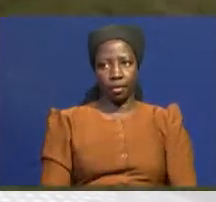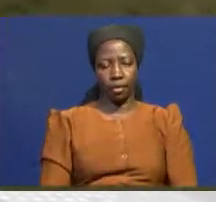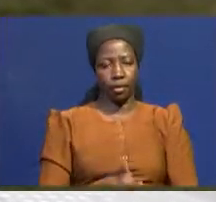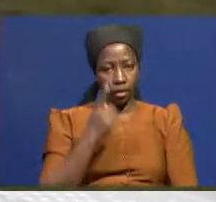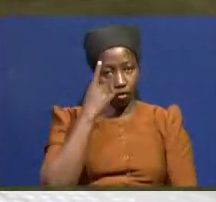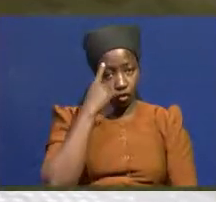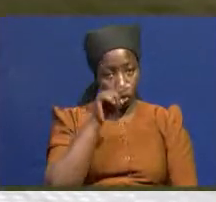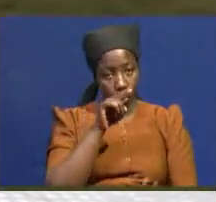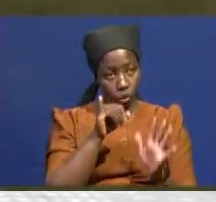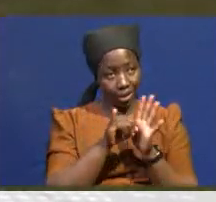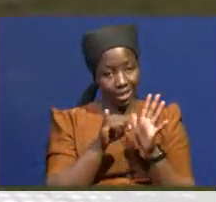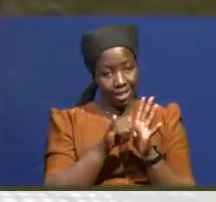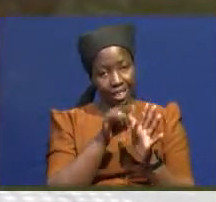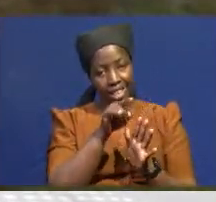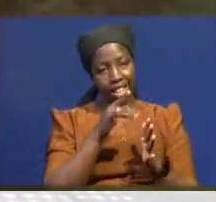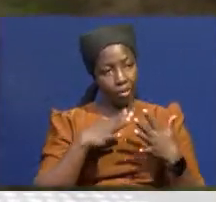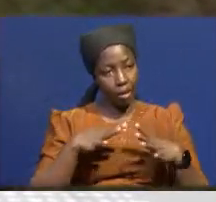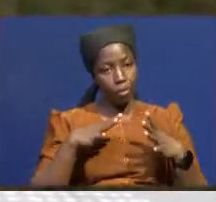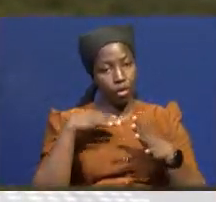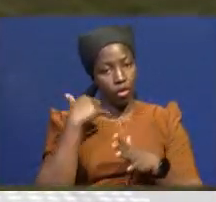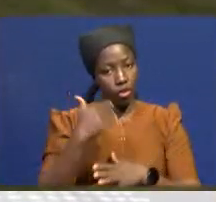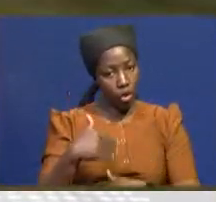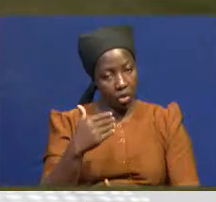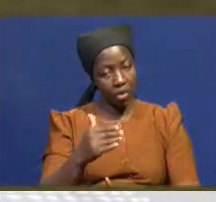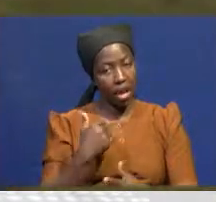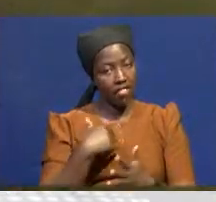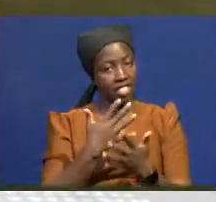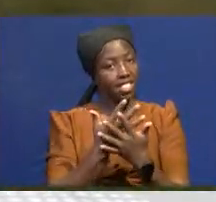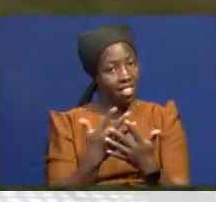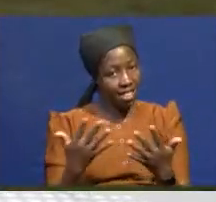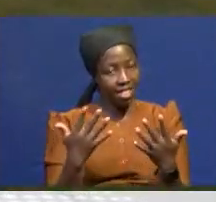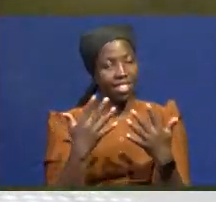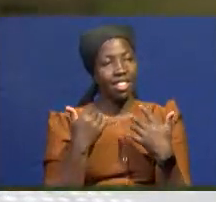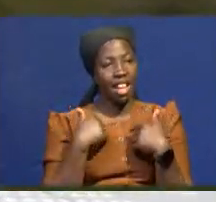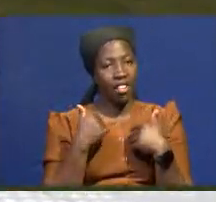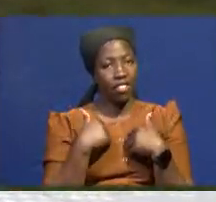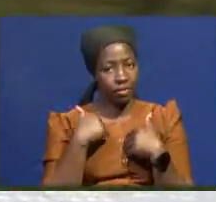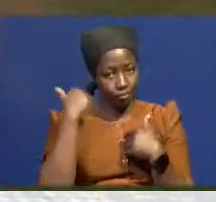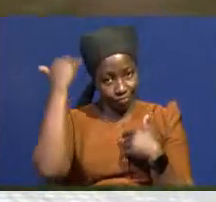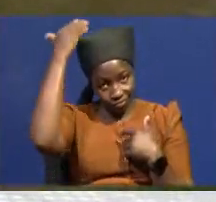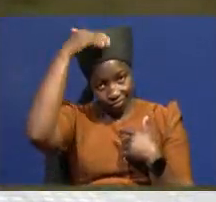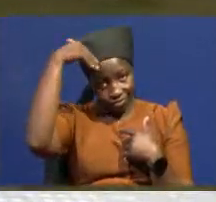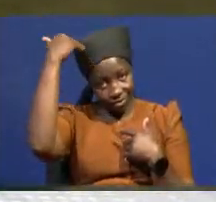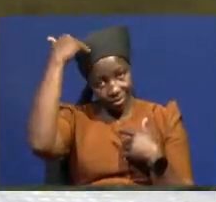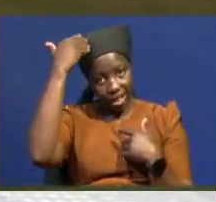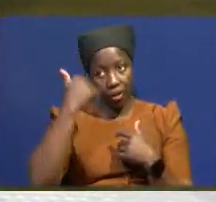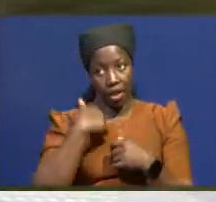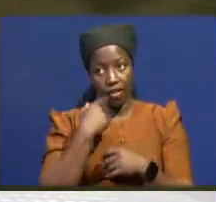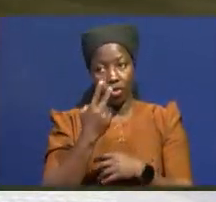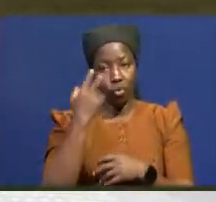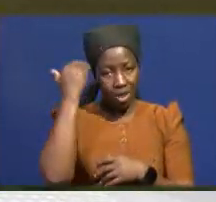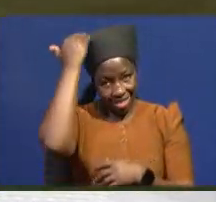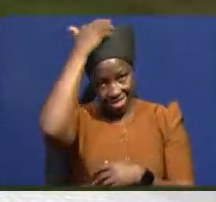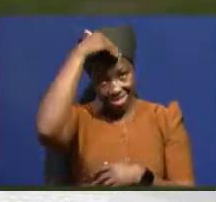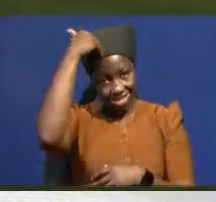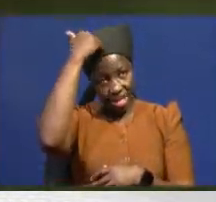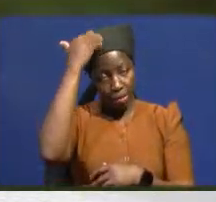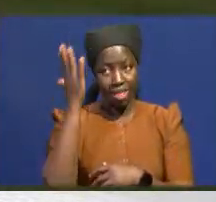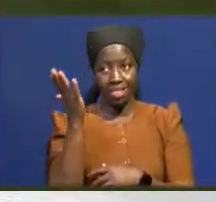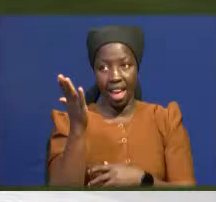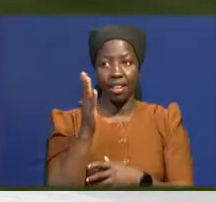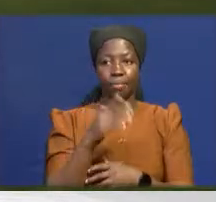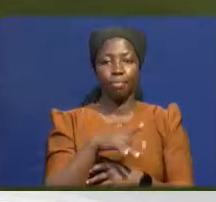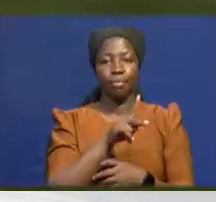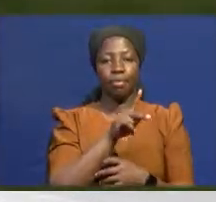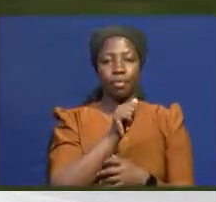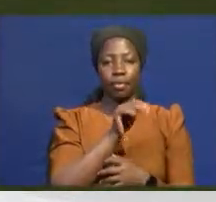for you to identify these people, they always have gear with them and they will have tabards. And we have got the 2 tabards here. So, Ariba, just...